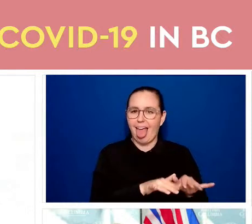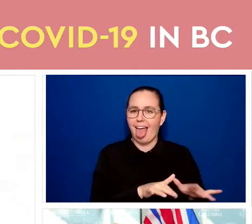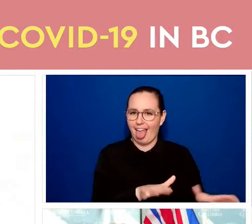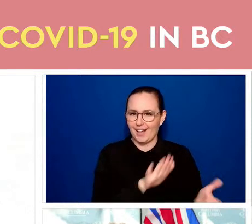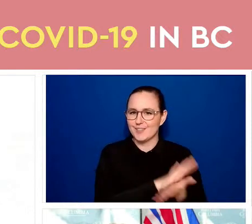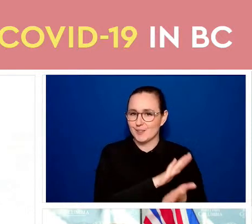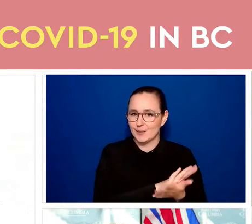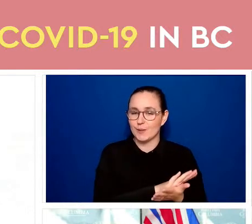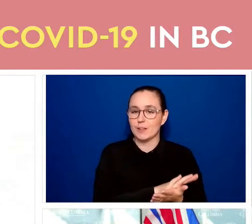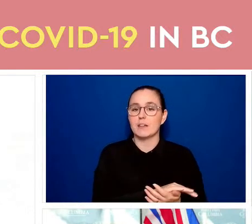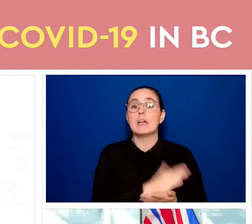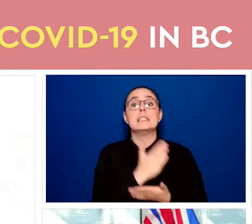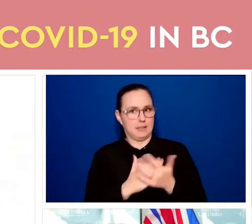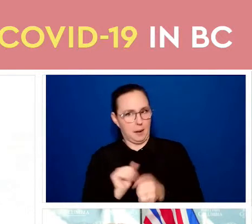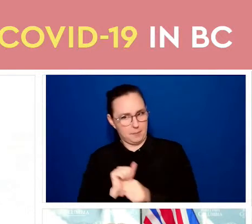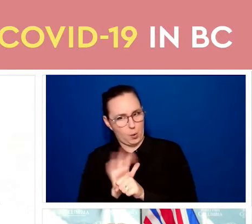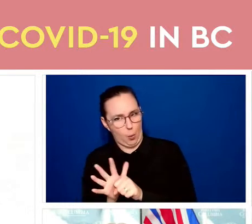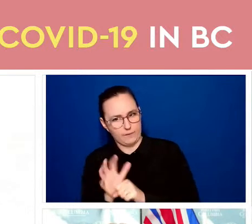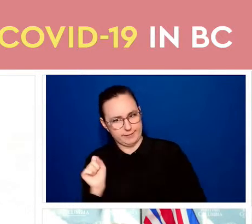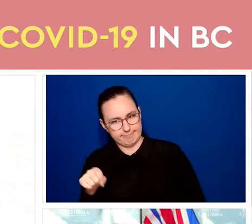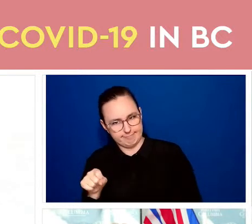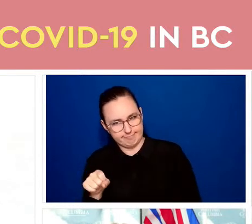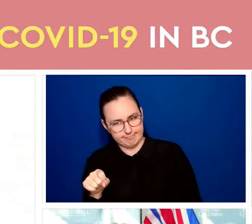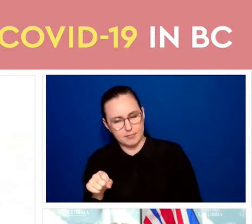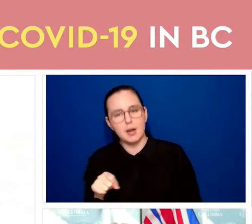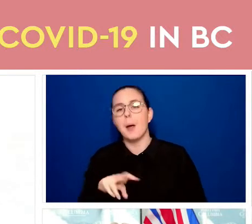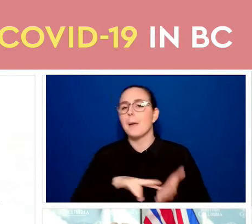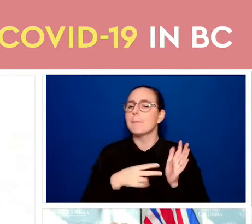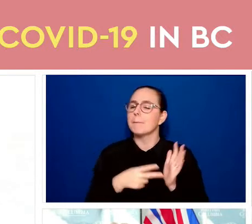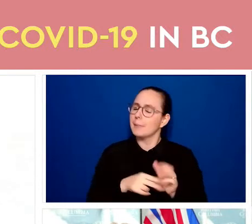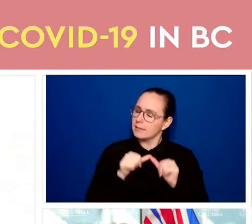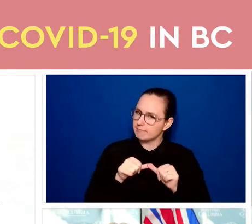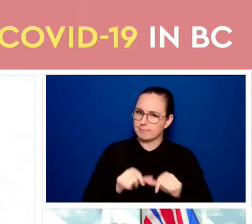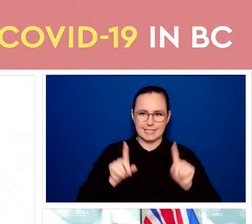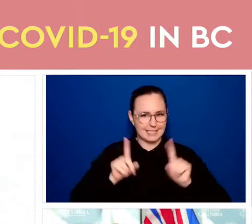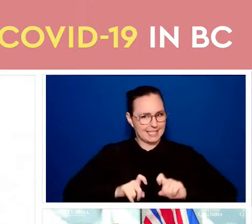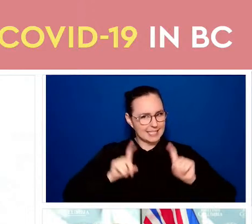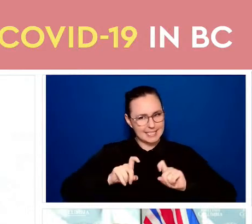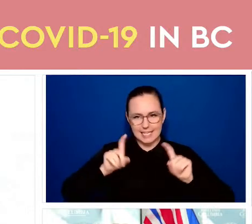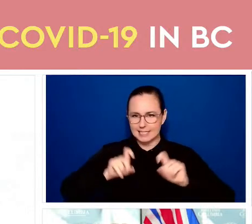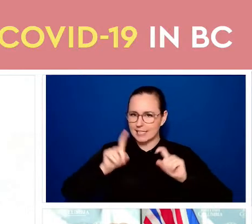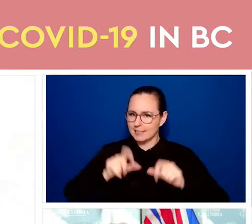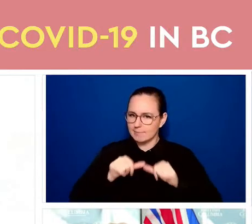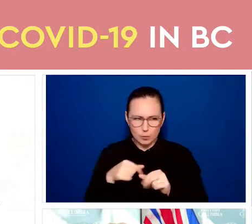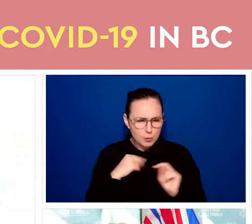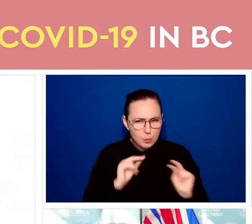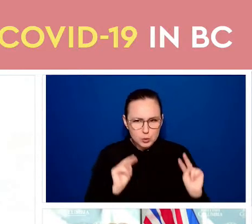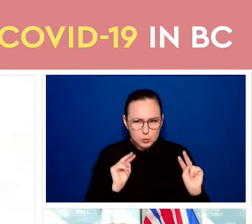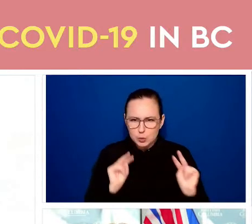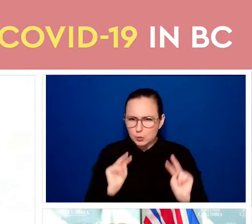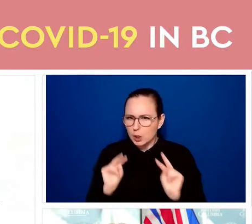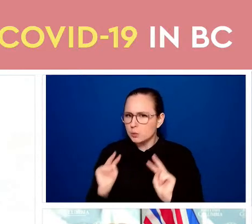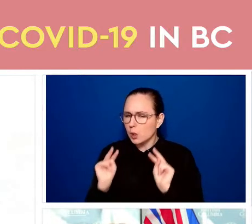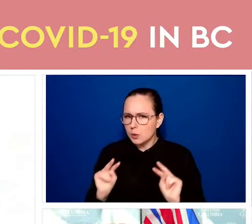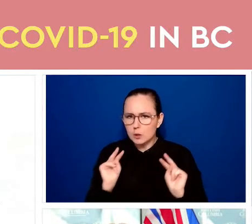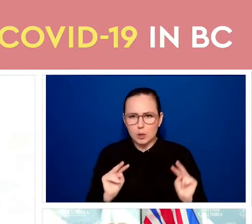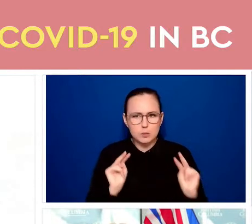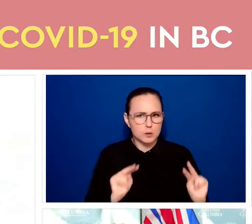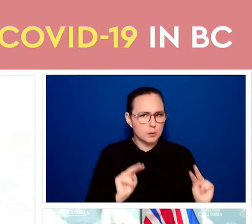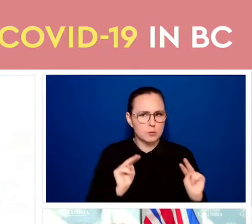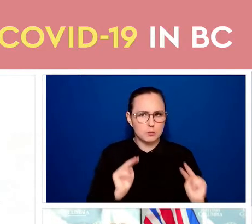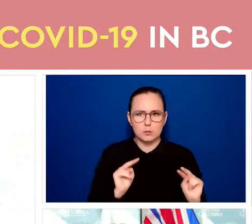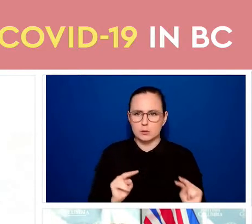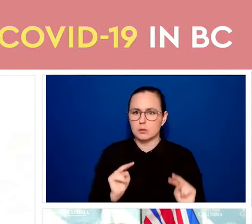is COVID, and we do need to continue to test and continue to monitor and to keep children home if they're not feeling